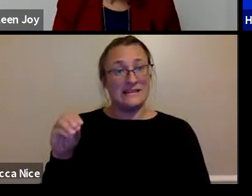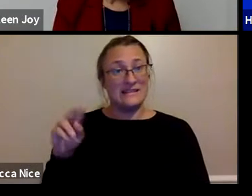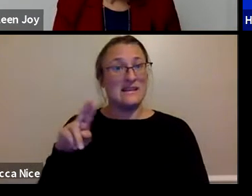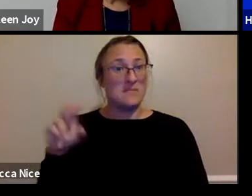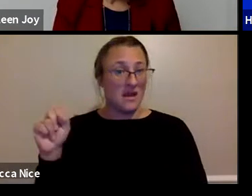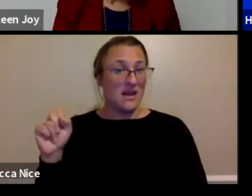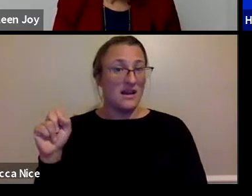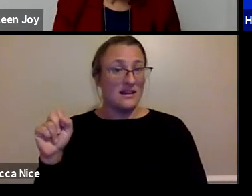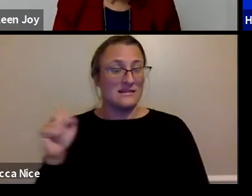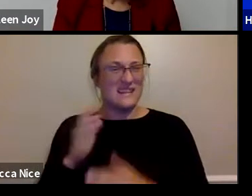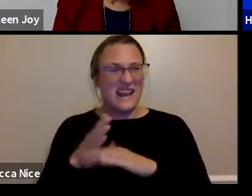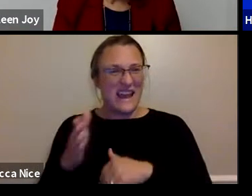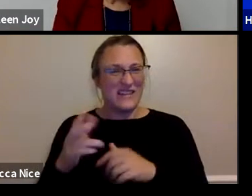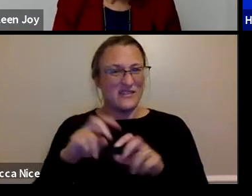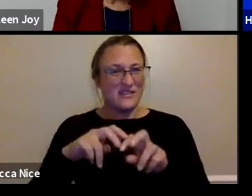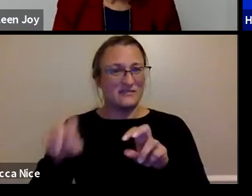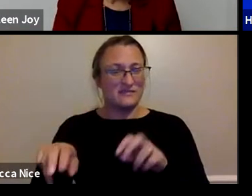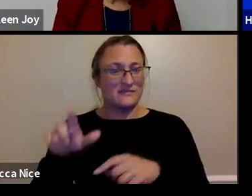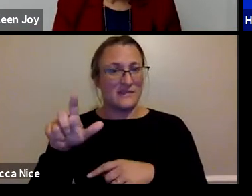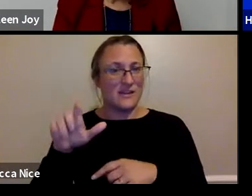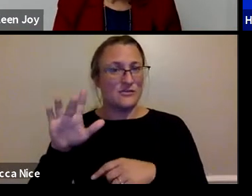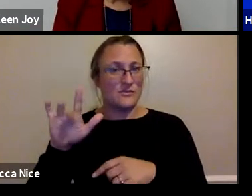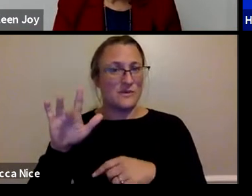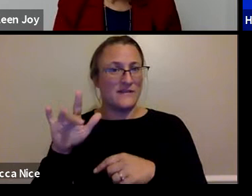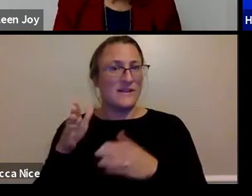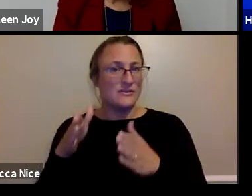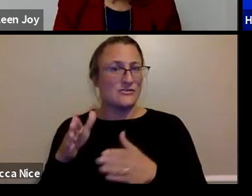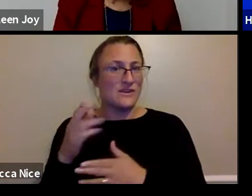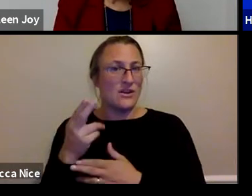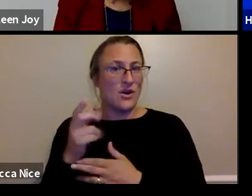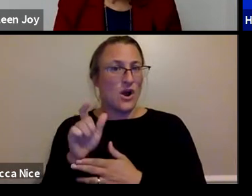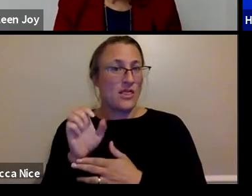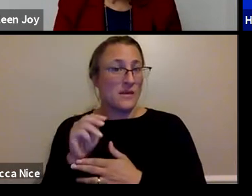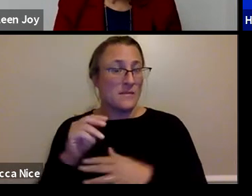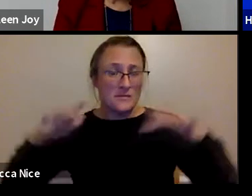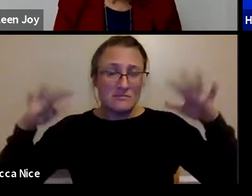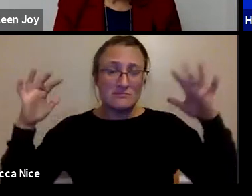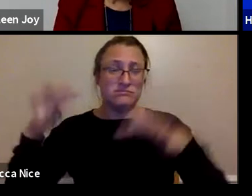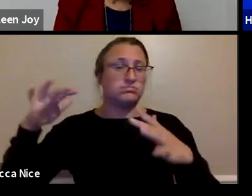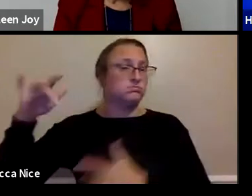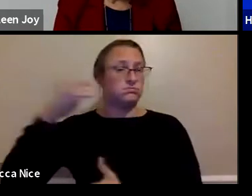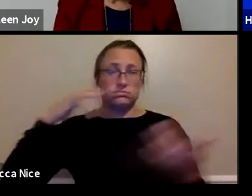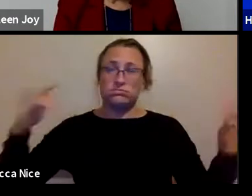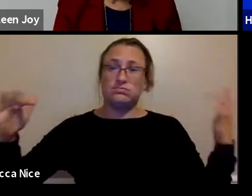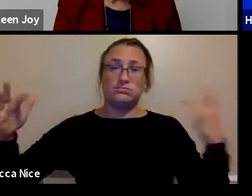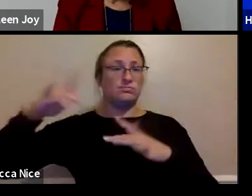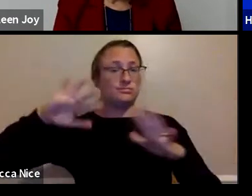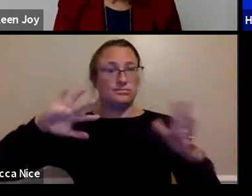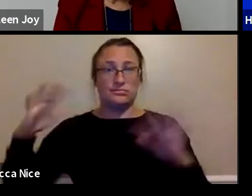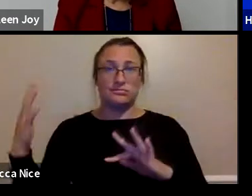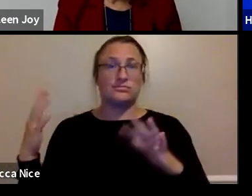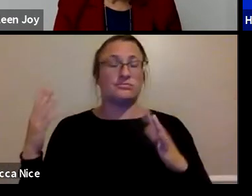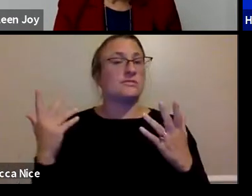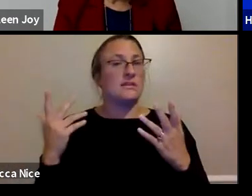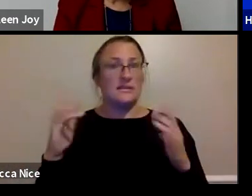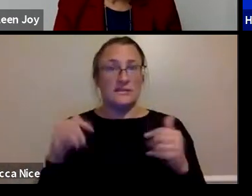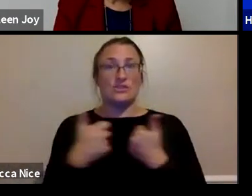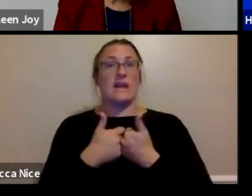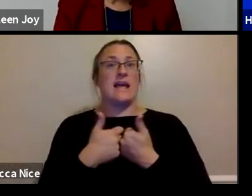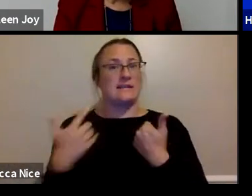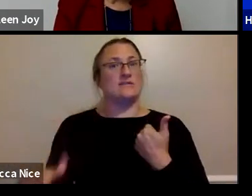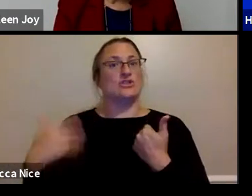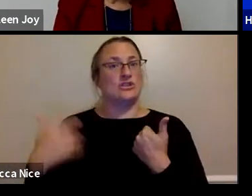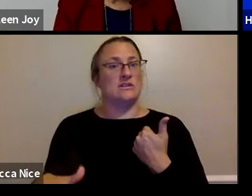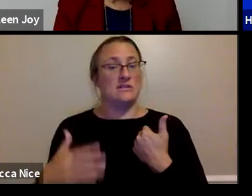getting off at 125th Street in Harlem. It was pandemonium, to say the least. Very challenging commute. I had my